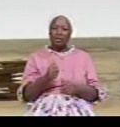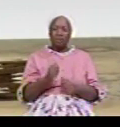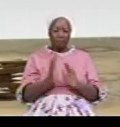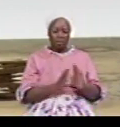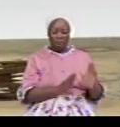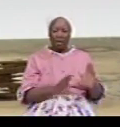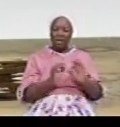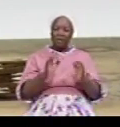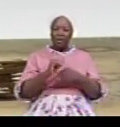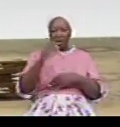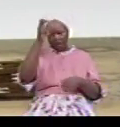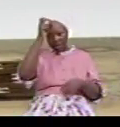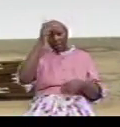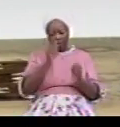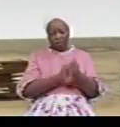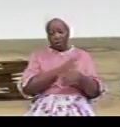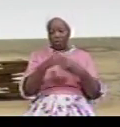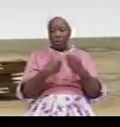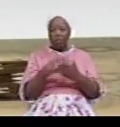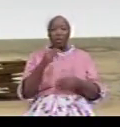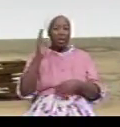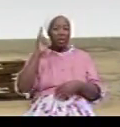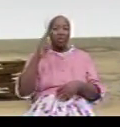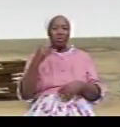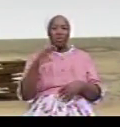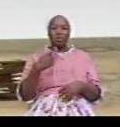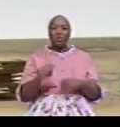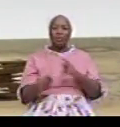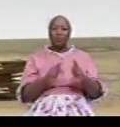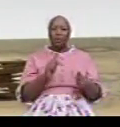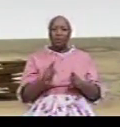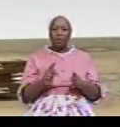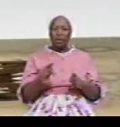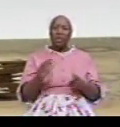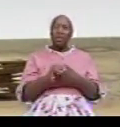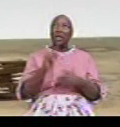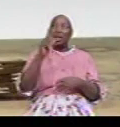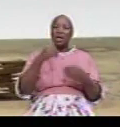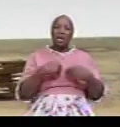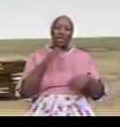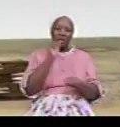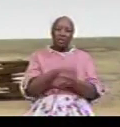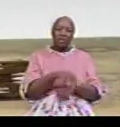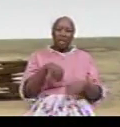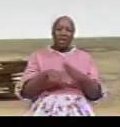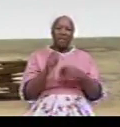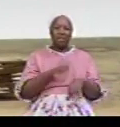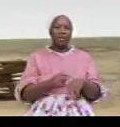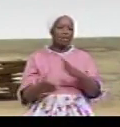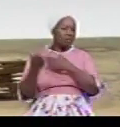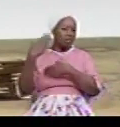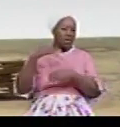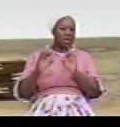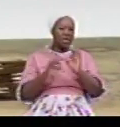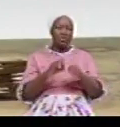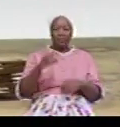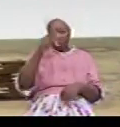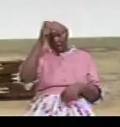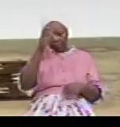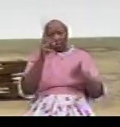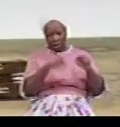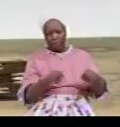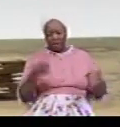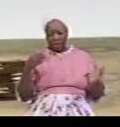with all the history of the people he had defeated in the past, if he comes against